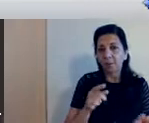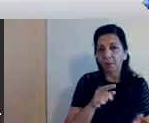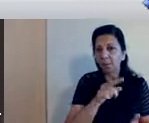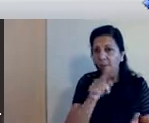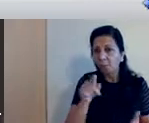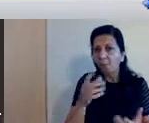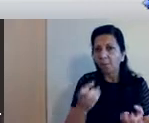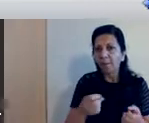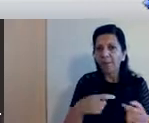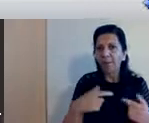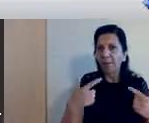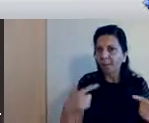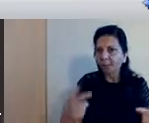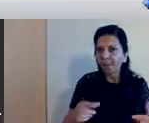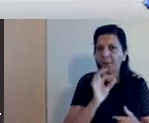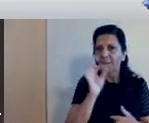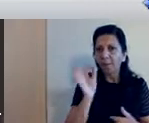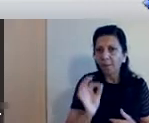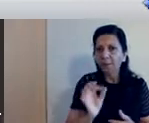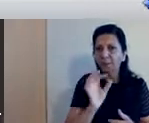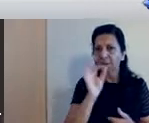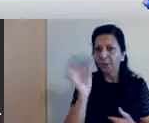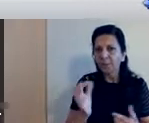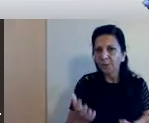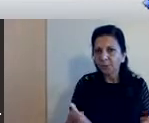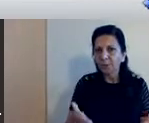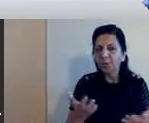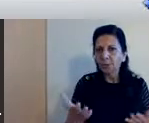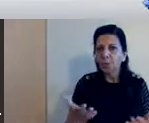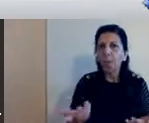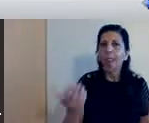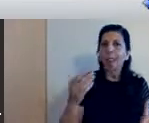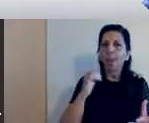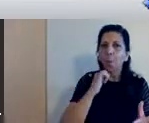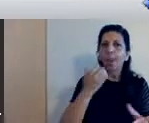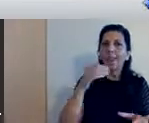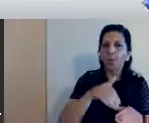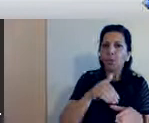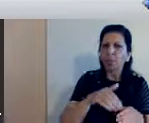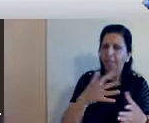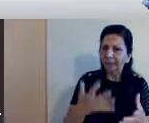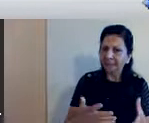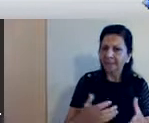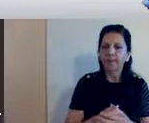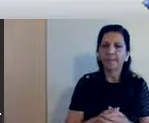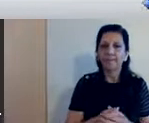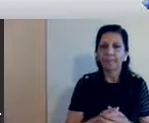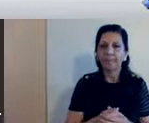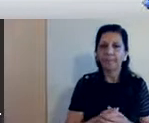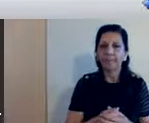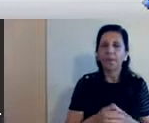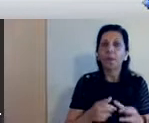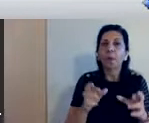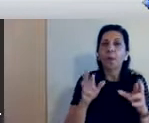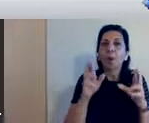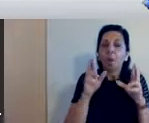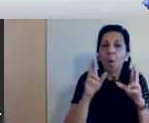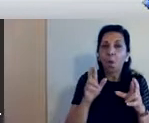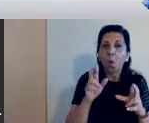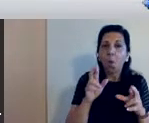in depending on what participants want to talk about. We hope that you'll share this information with the groups that